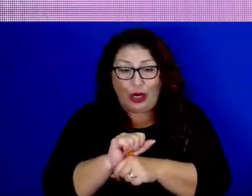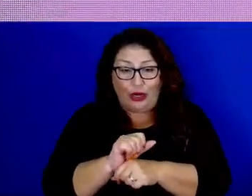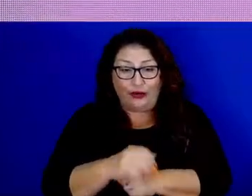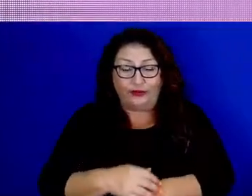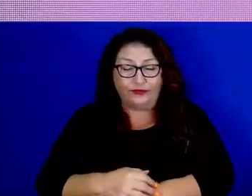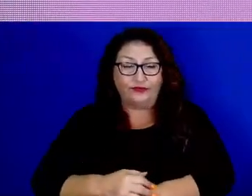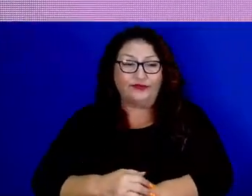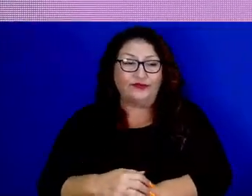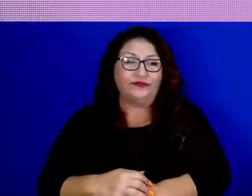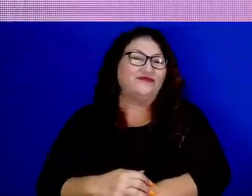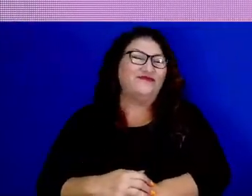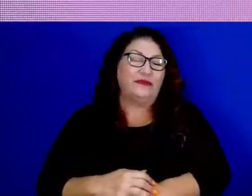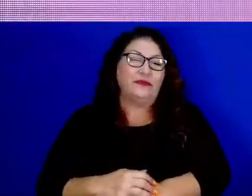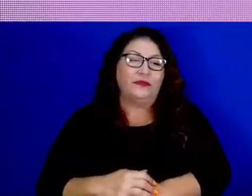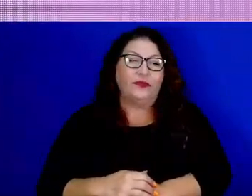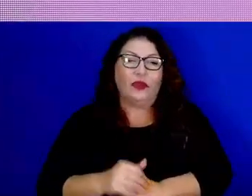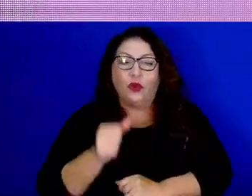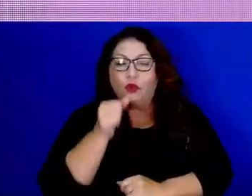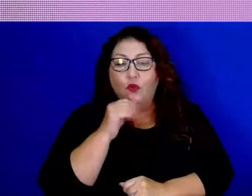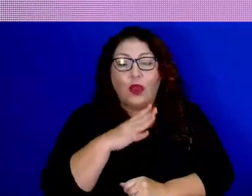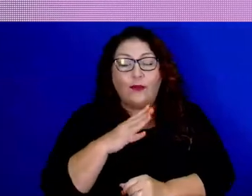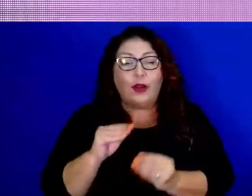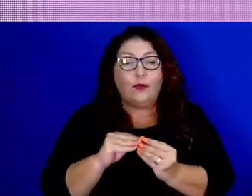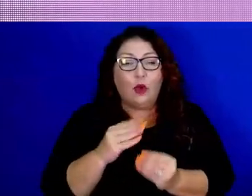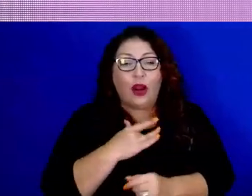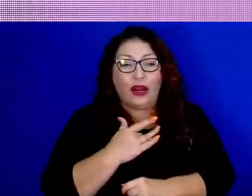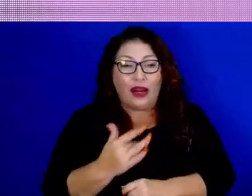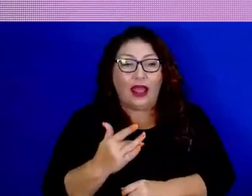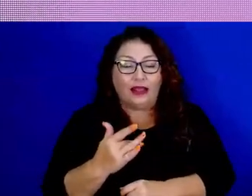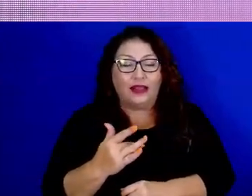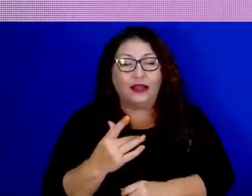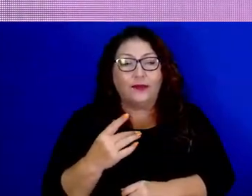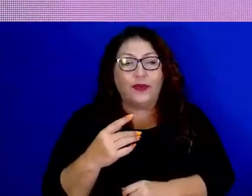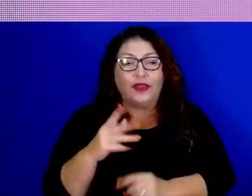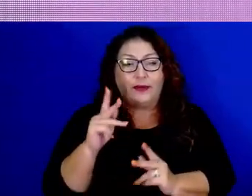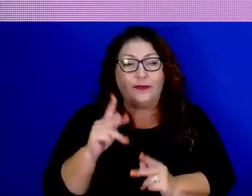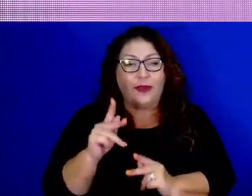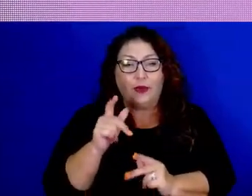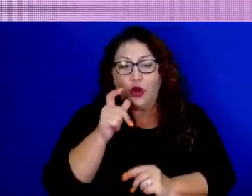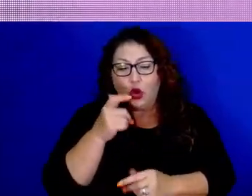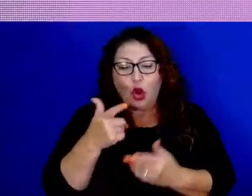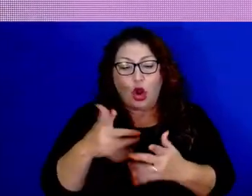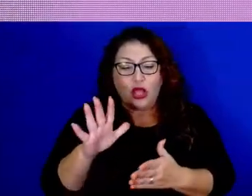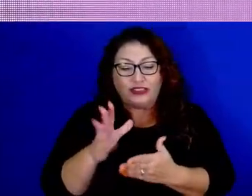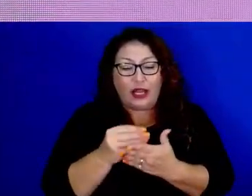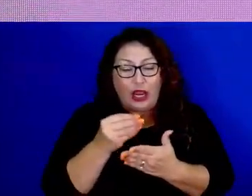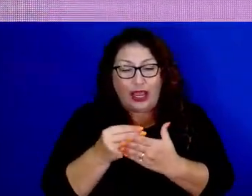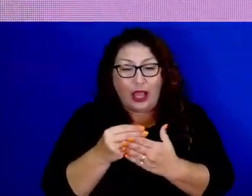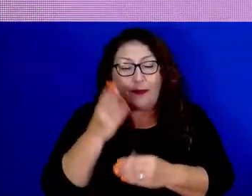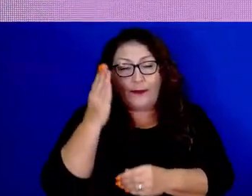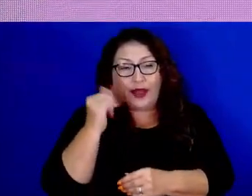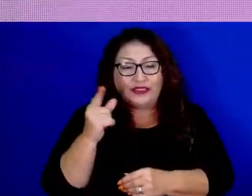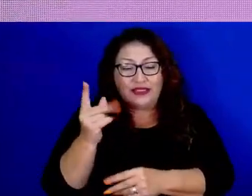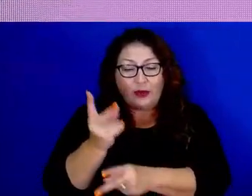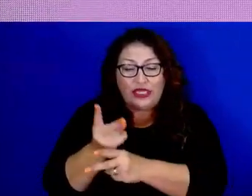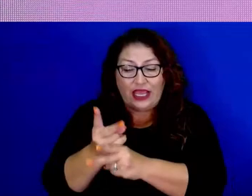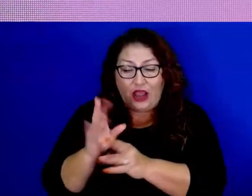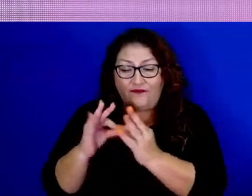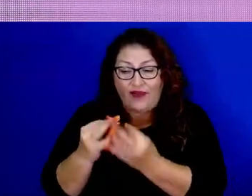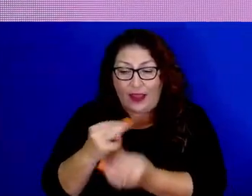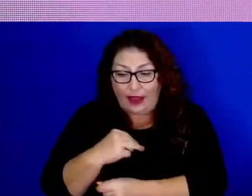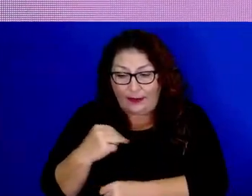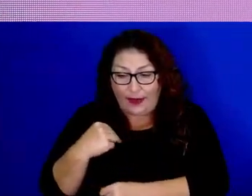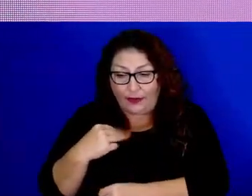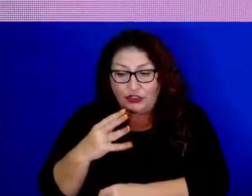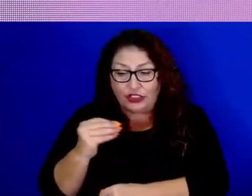Women were more likely to be the ones losing income because they were caring for family members and homeschooling their